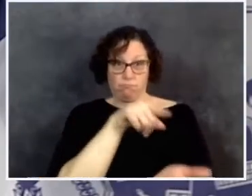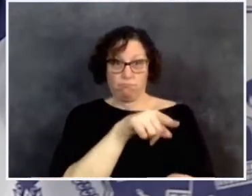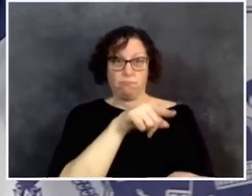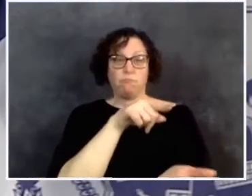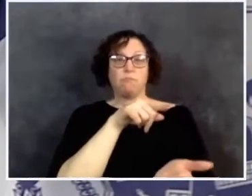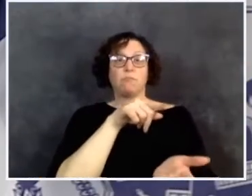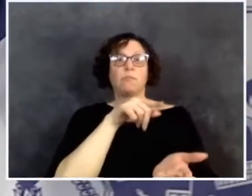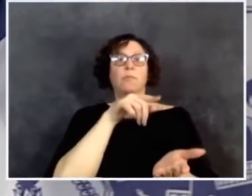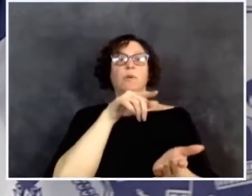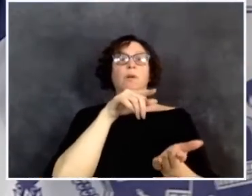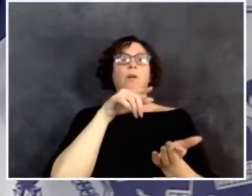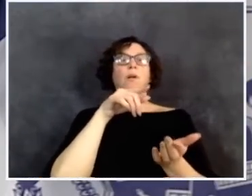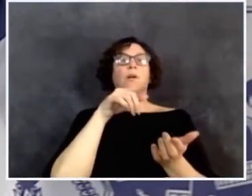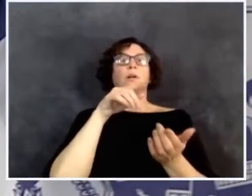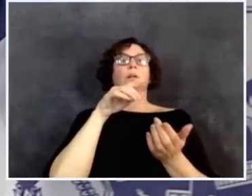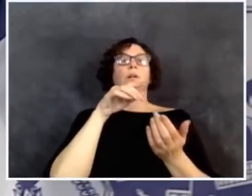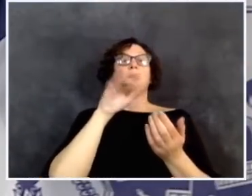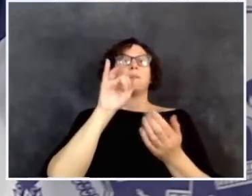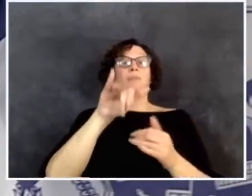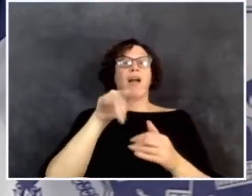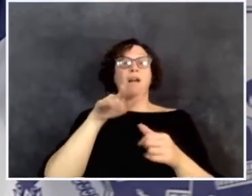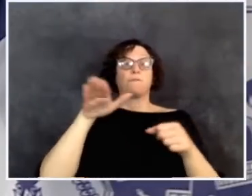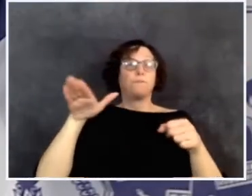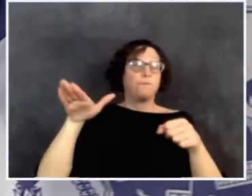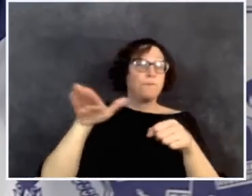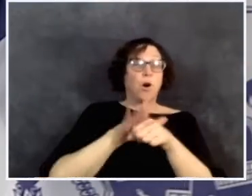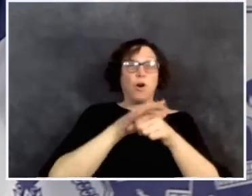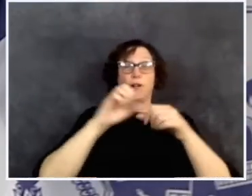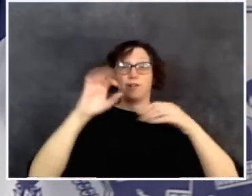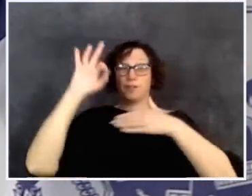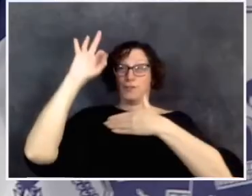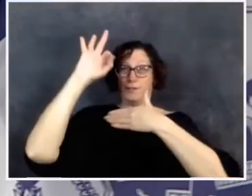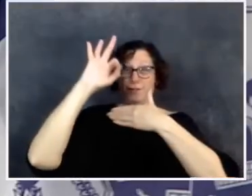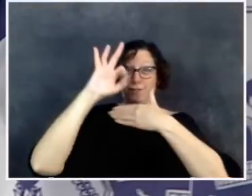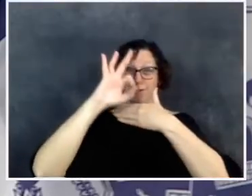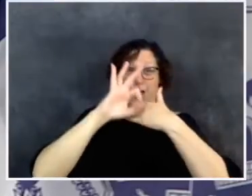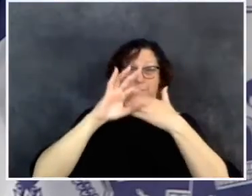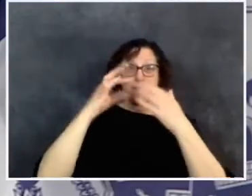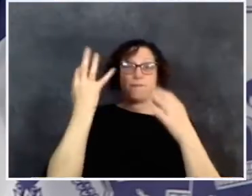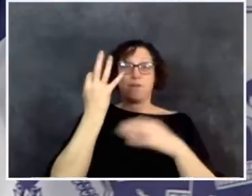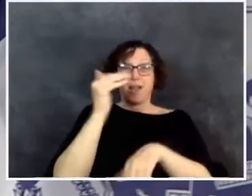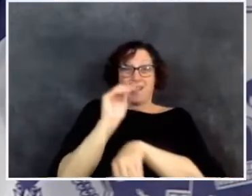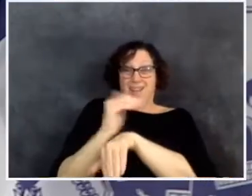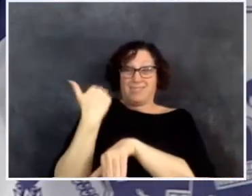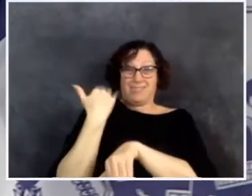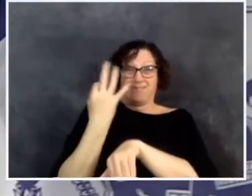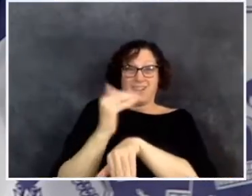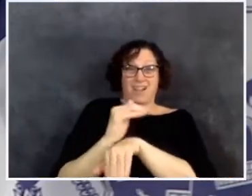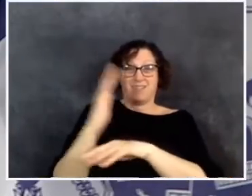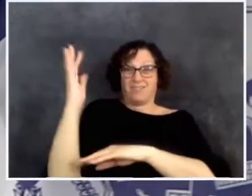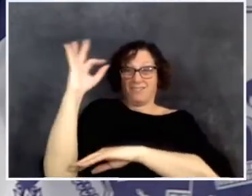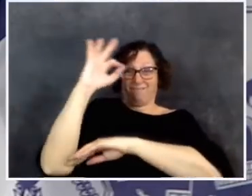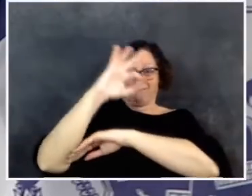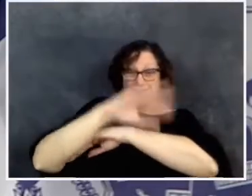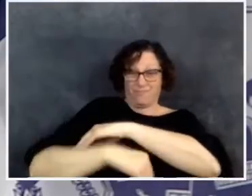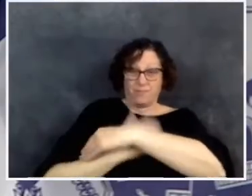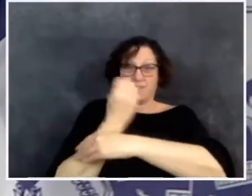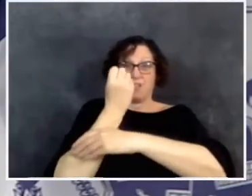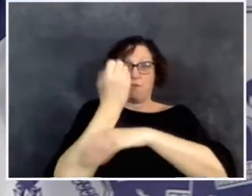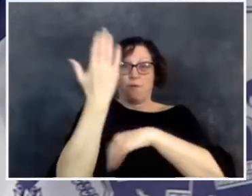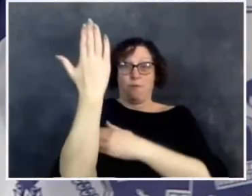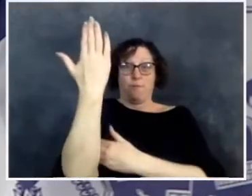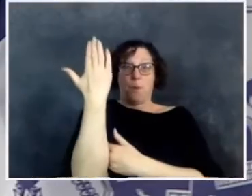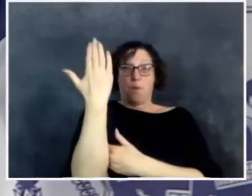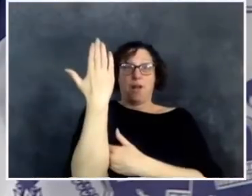and in the evening, there were over 40 people in that specific location. I cannot confirm about other locations,